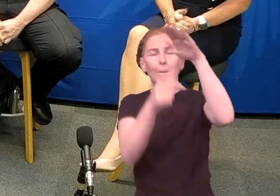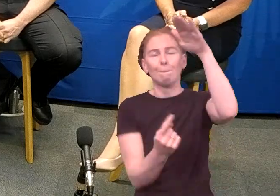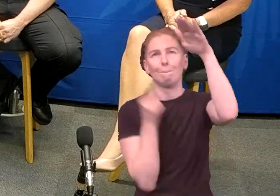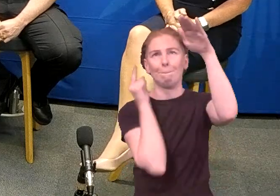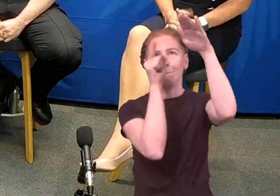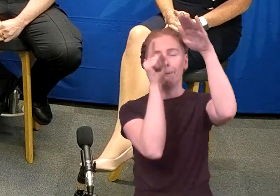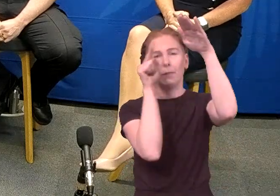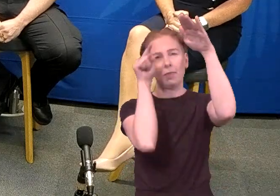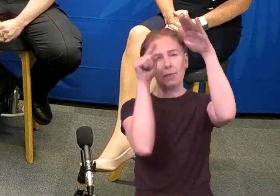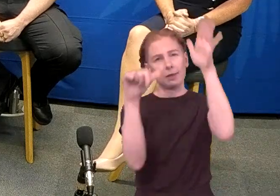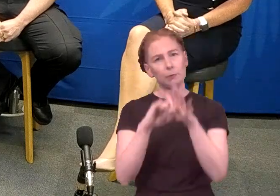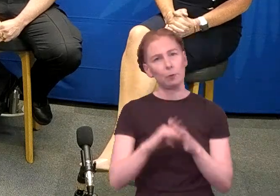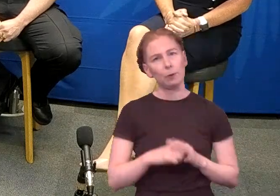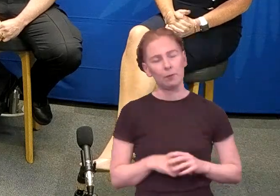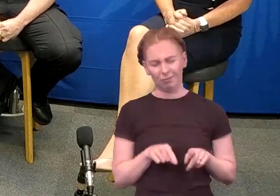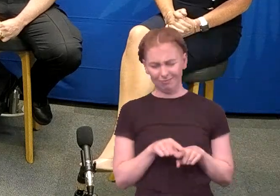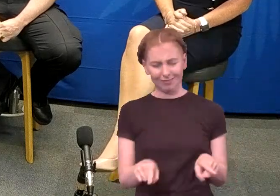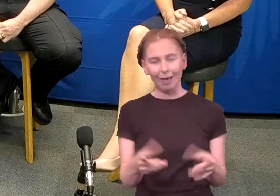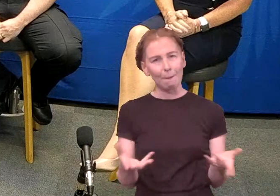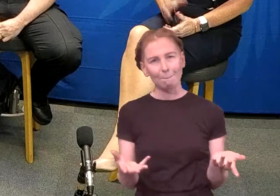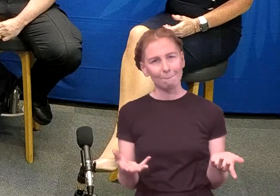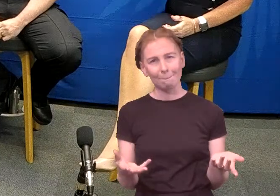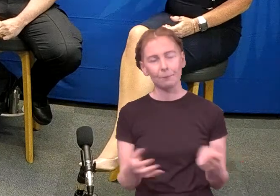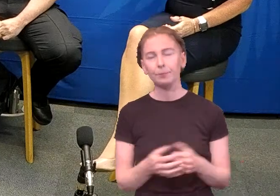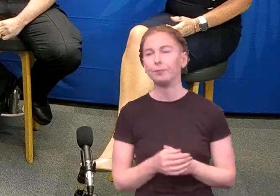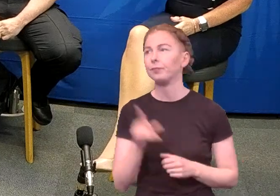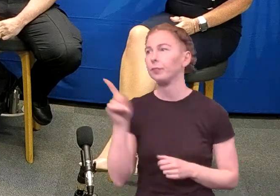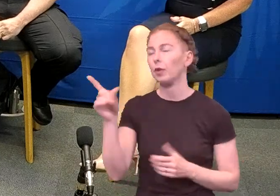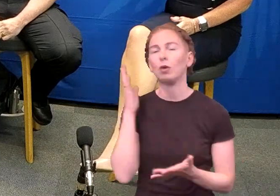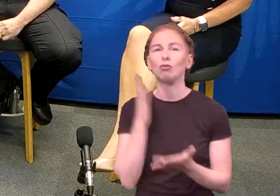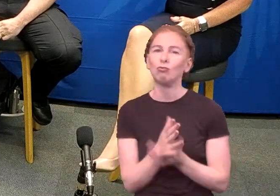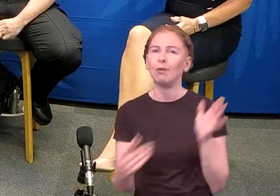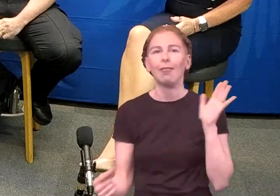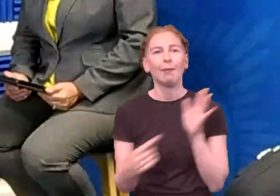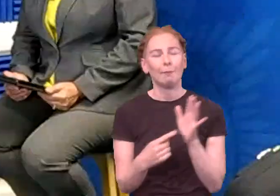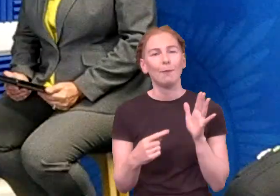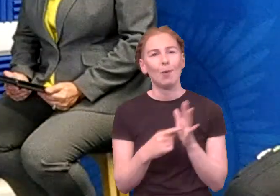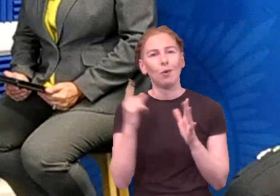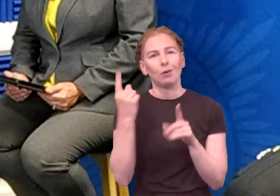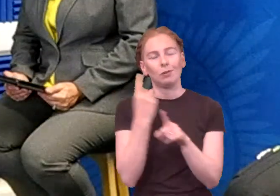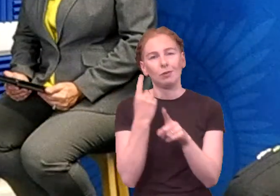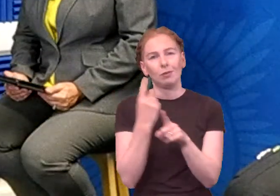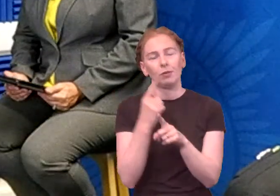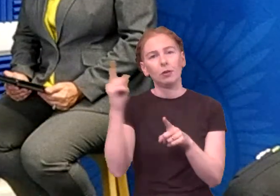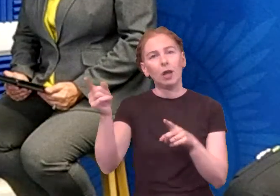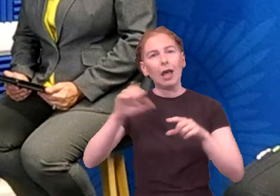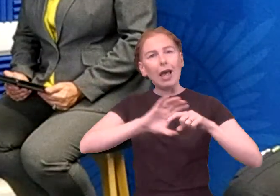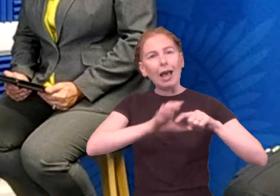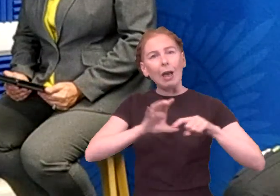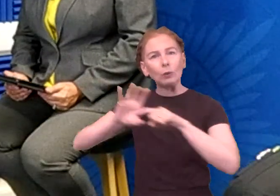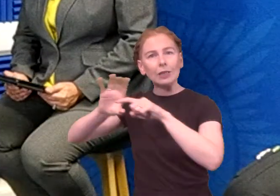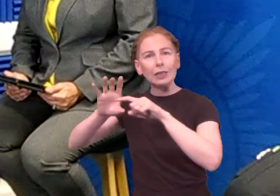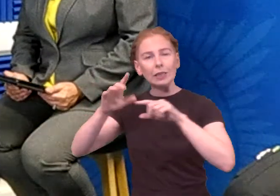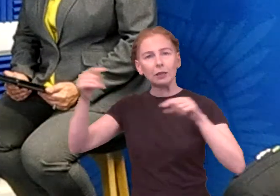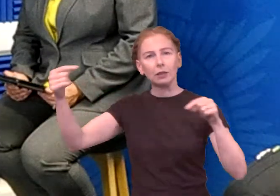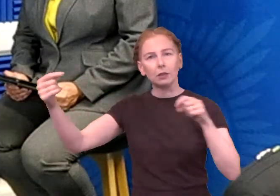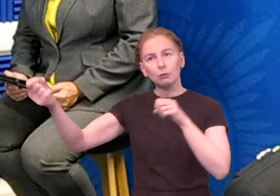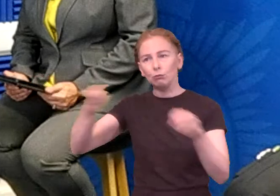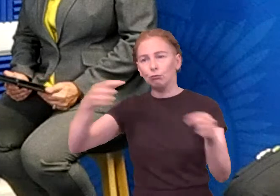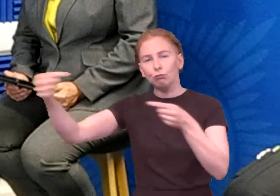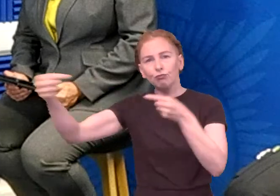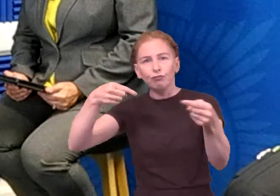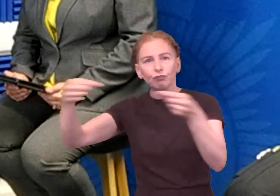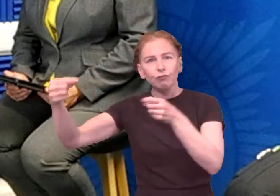I think it's important, I think, to point out, isn't it, that actually county lines is part of organised crime. Yeah. We're talking about